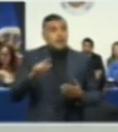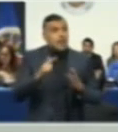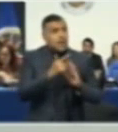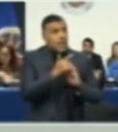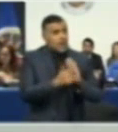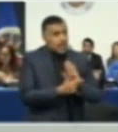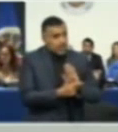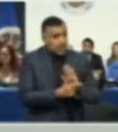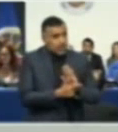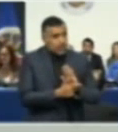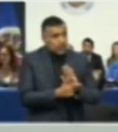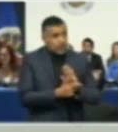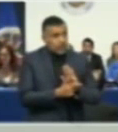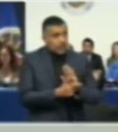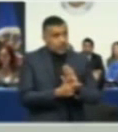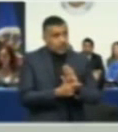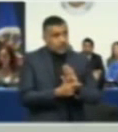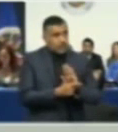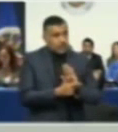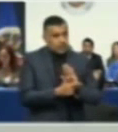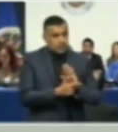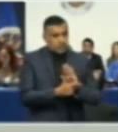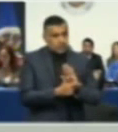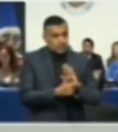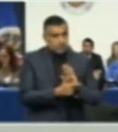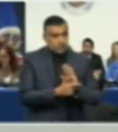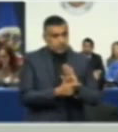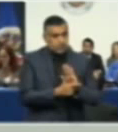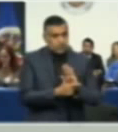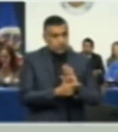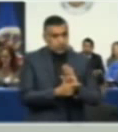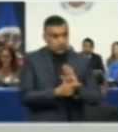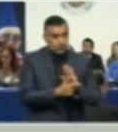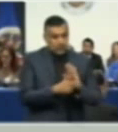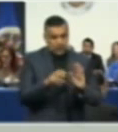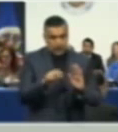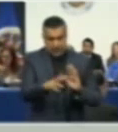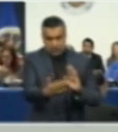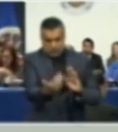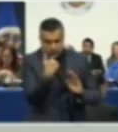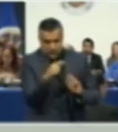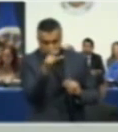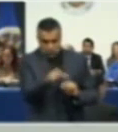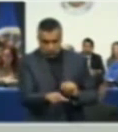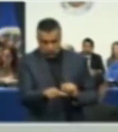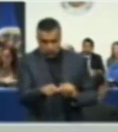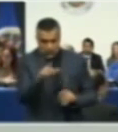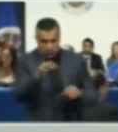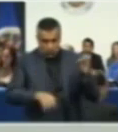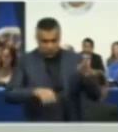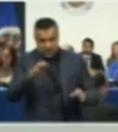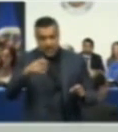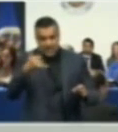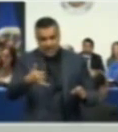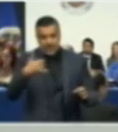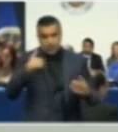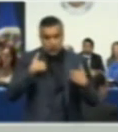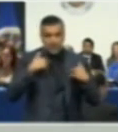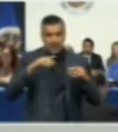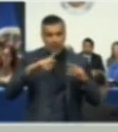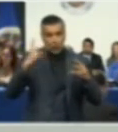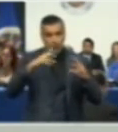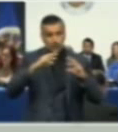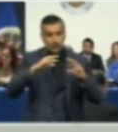it can't simply be a person just comes before a court or some tribunal. We need to have